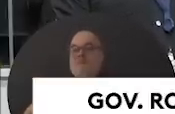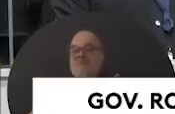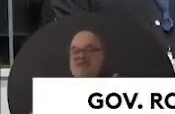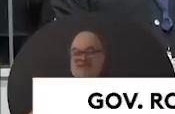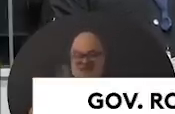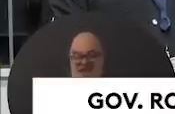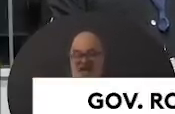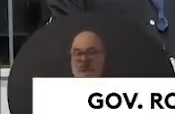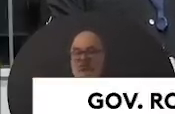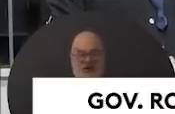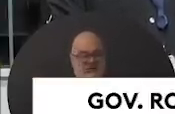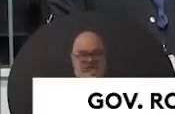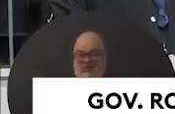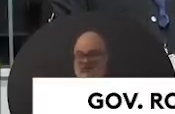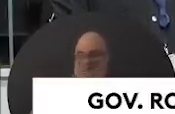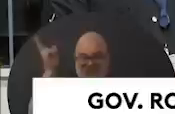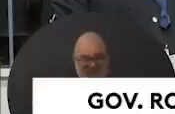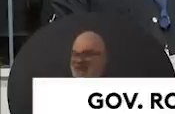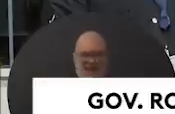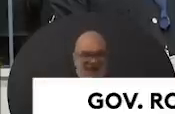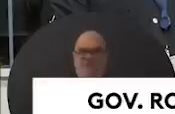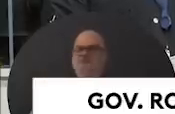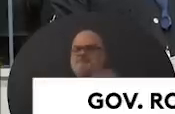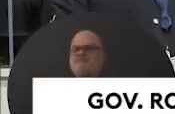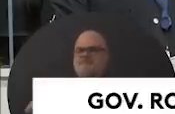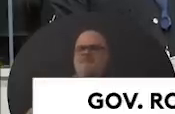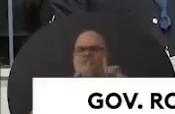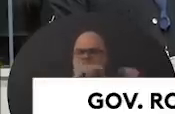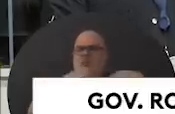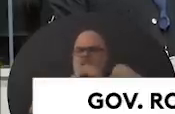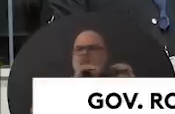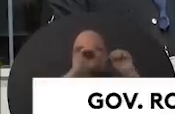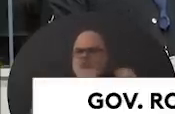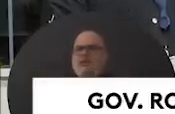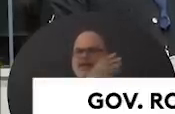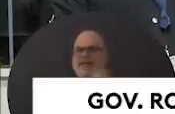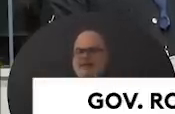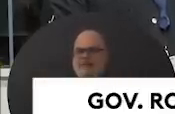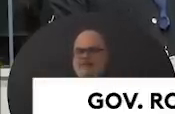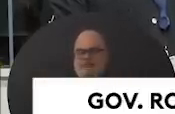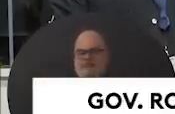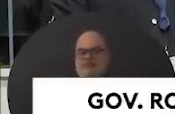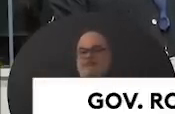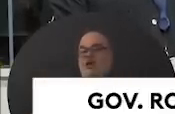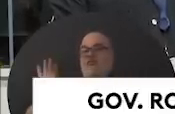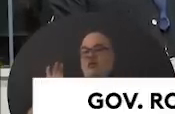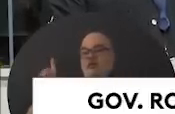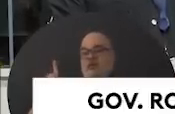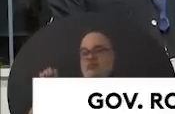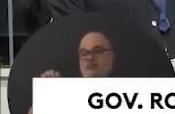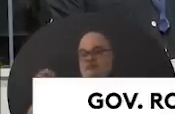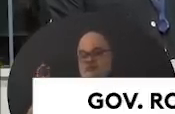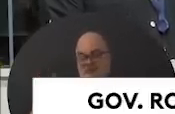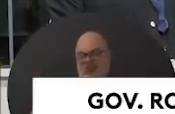of prescriptions for 30 days. And so if that's something that you need to do, you have the ability to do that. Florida Department of Emergency Management is working